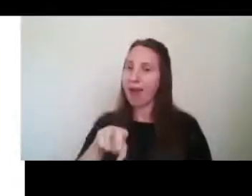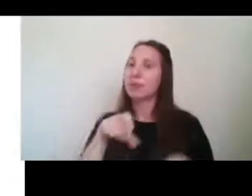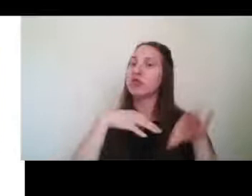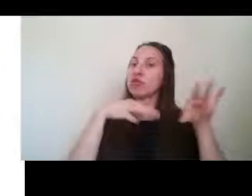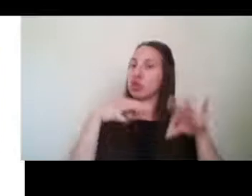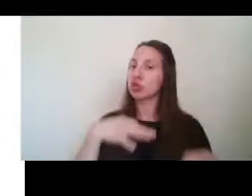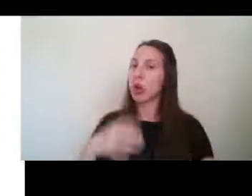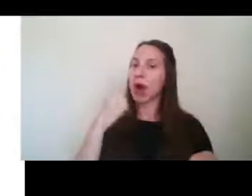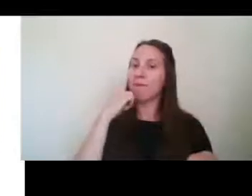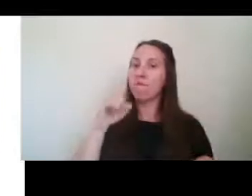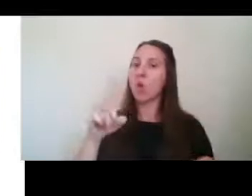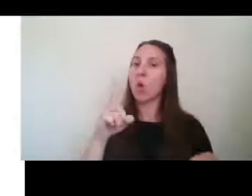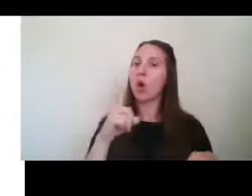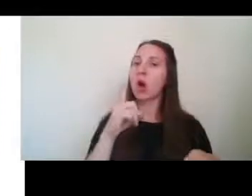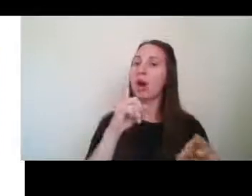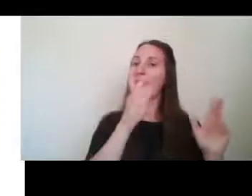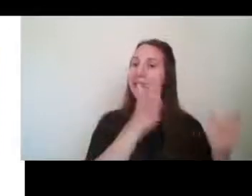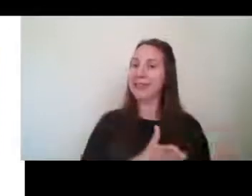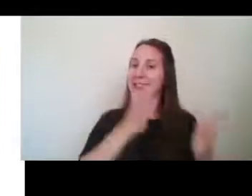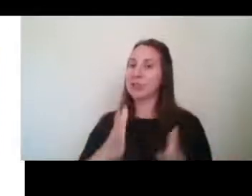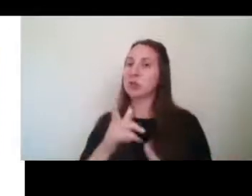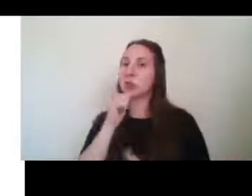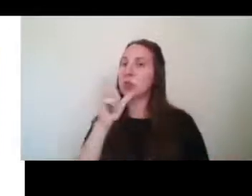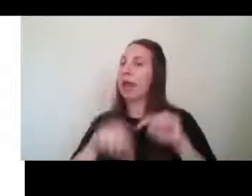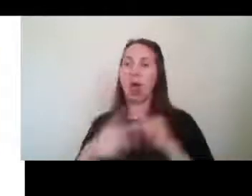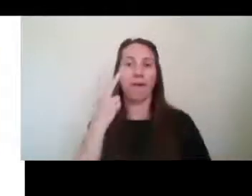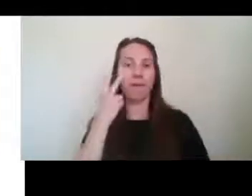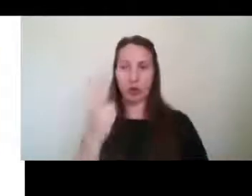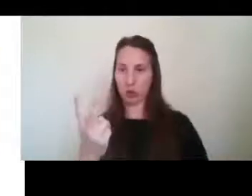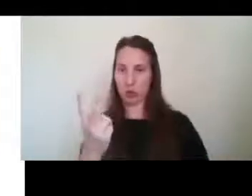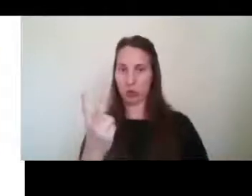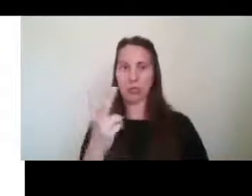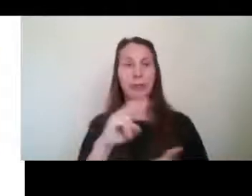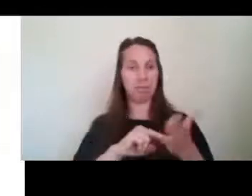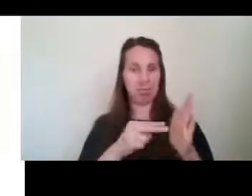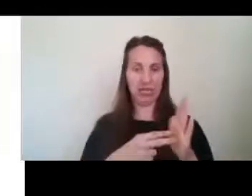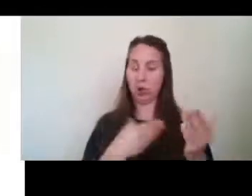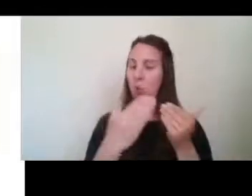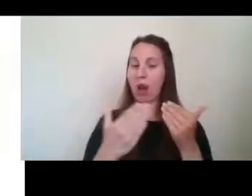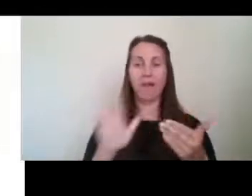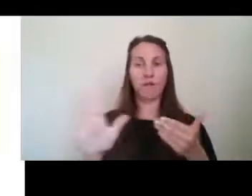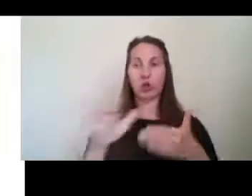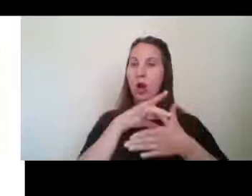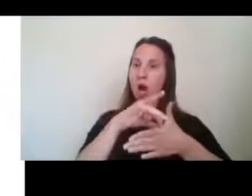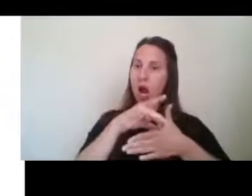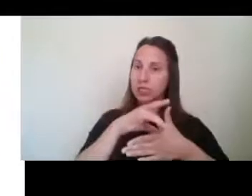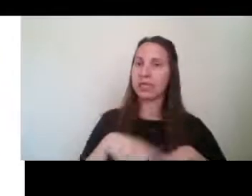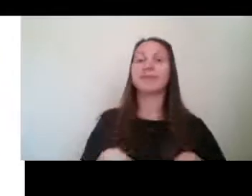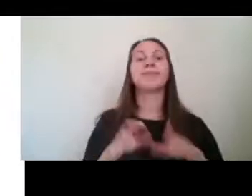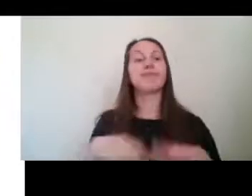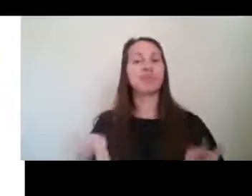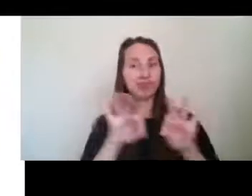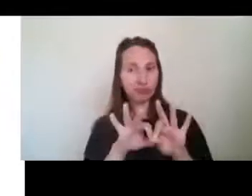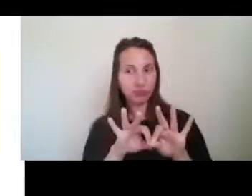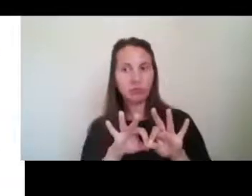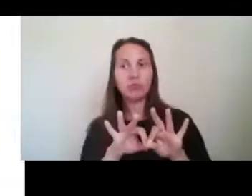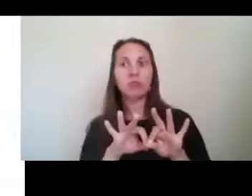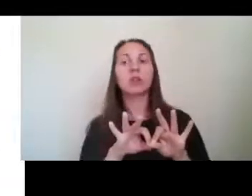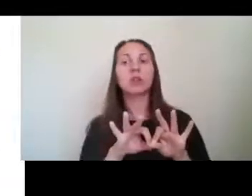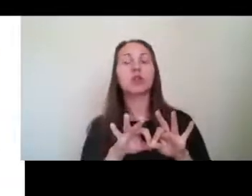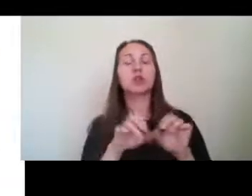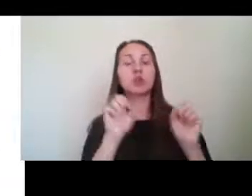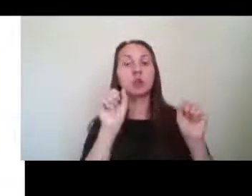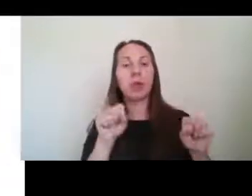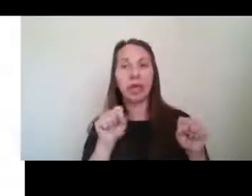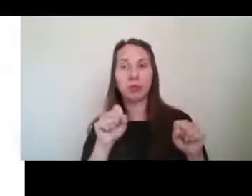individuals who cannot view them. So we're talking about, you want whatever the content is, you want them to be able to grasp what